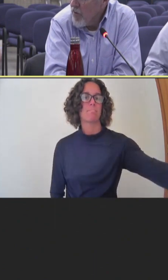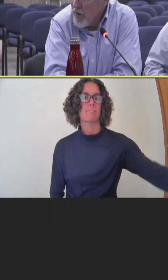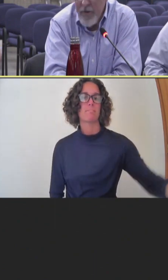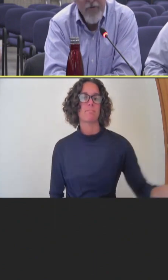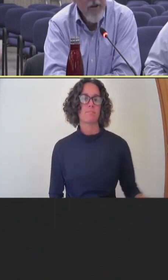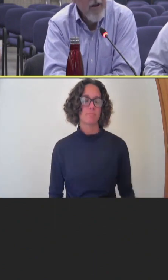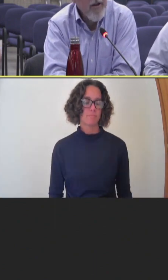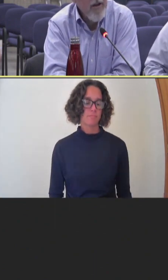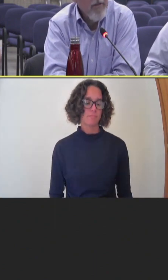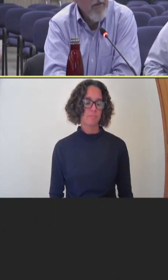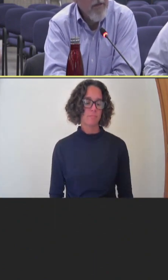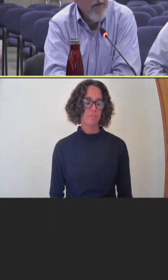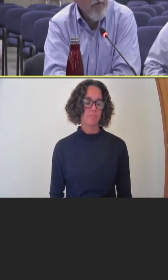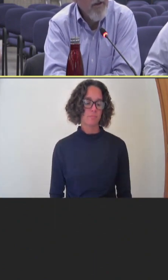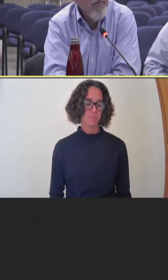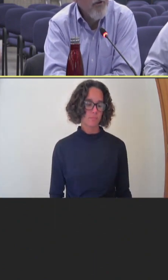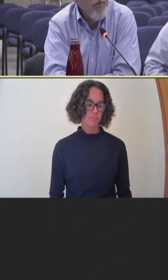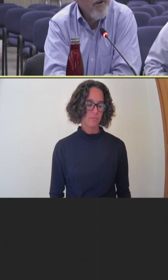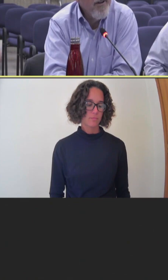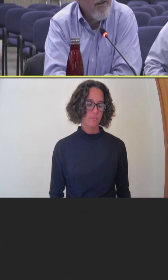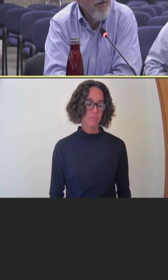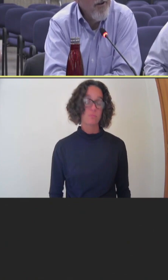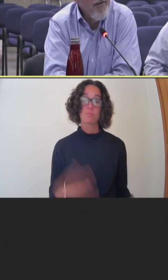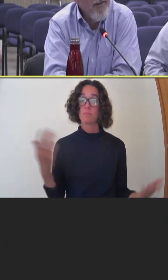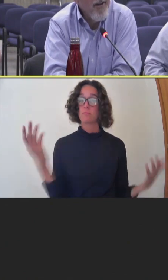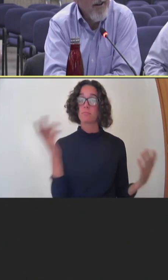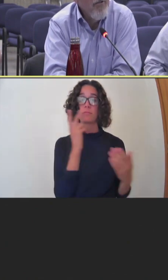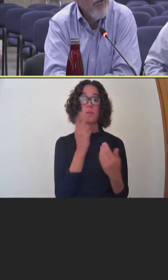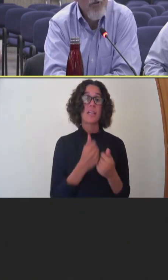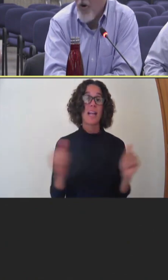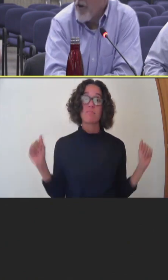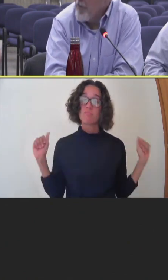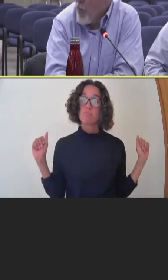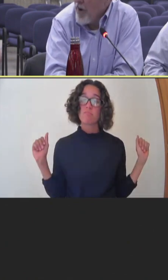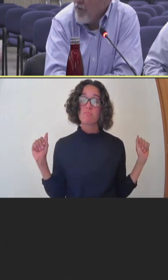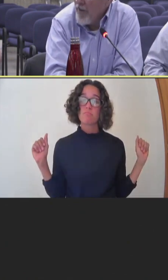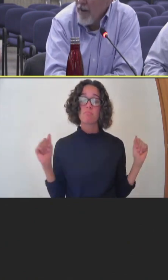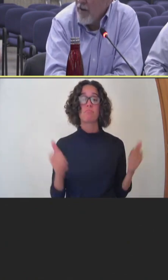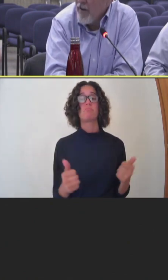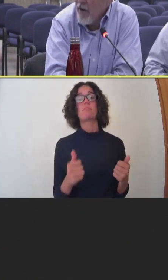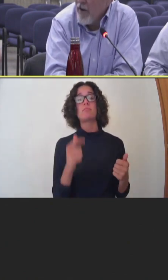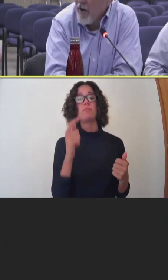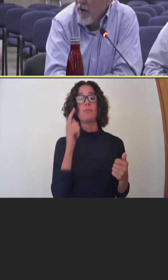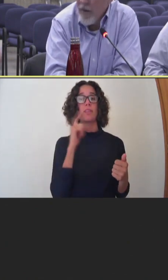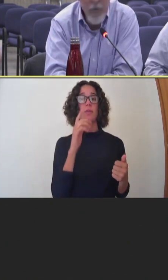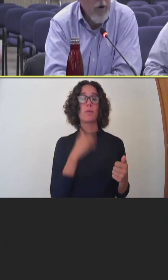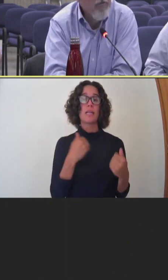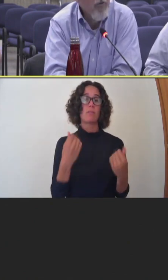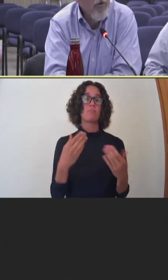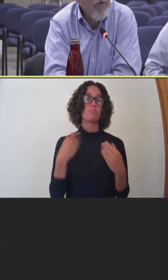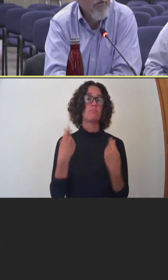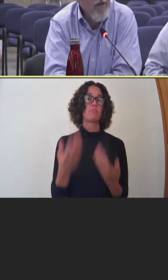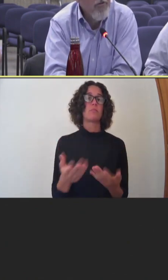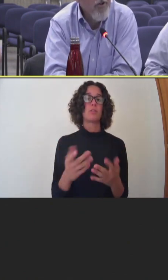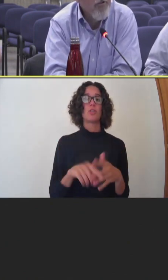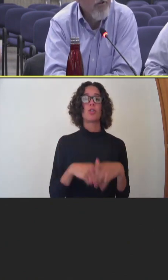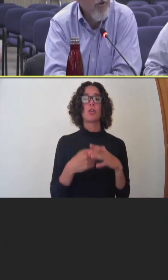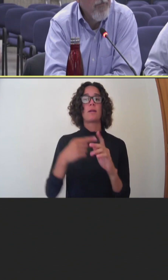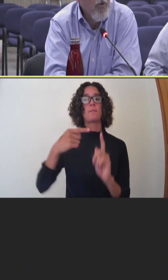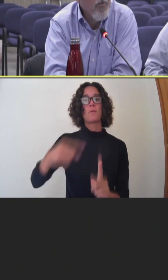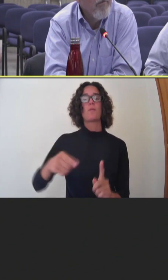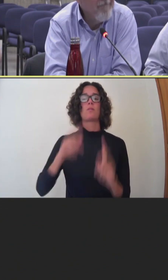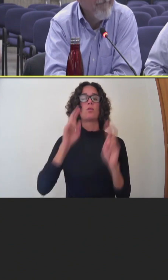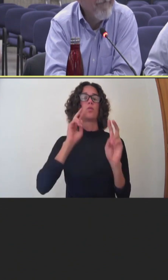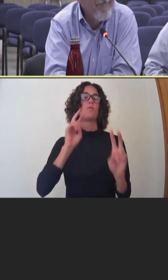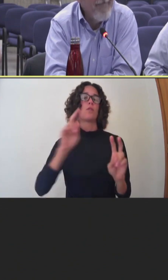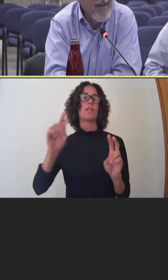I'm not seeing any. I think we've given you plenty, or at least a starting point, and I think we look forward to this conversation going